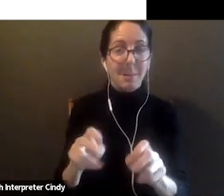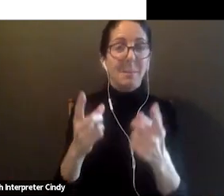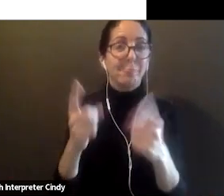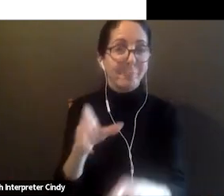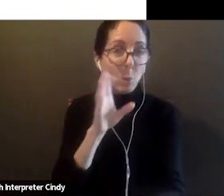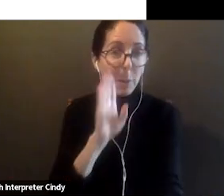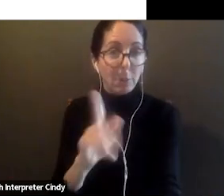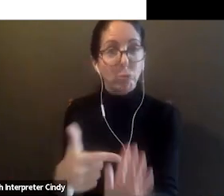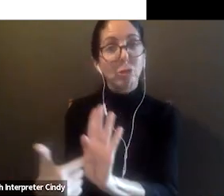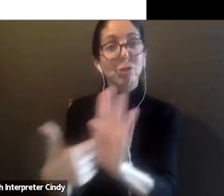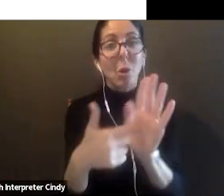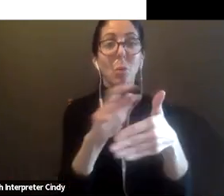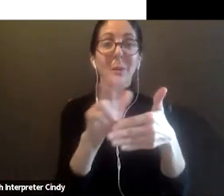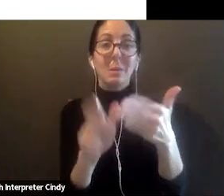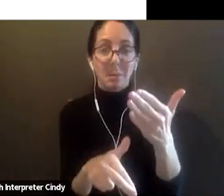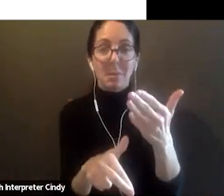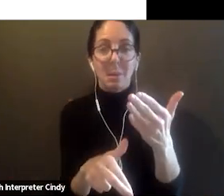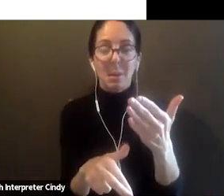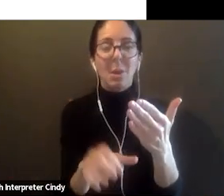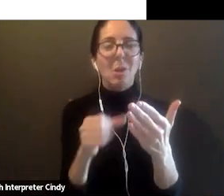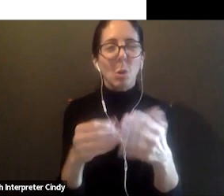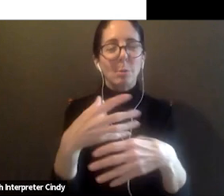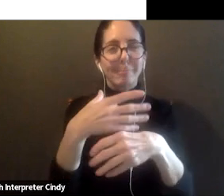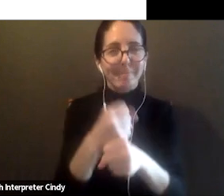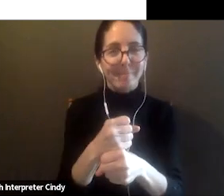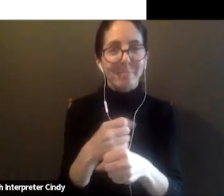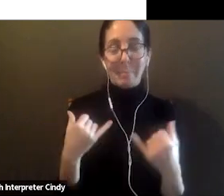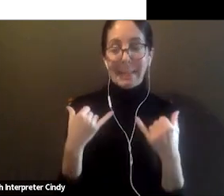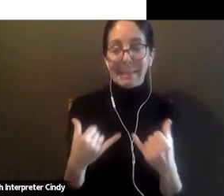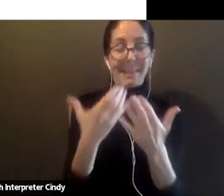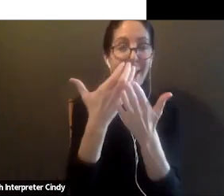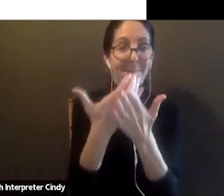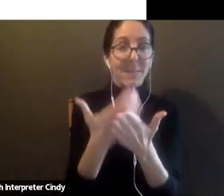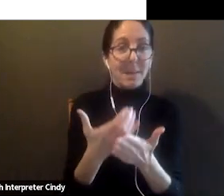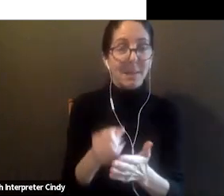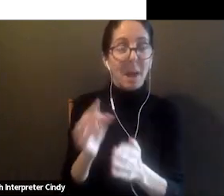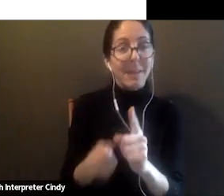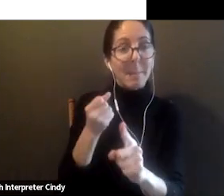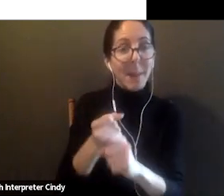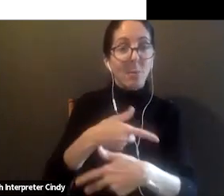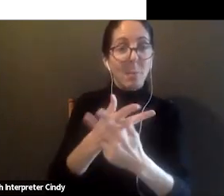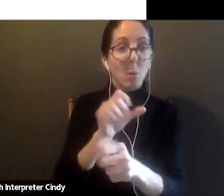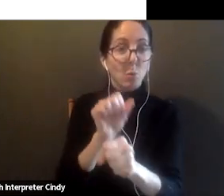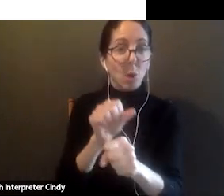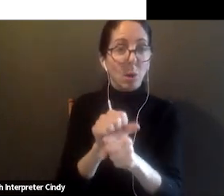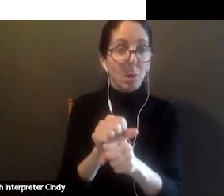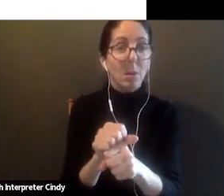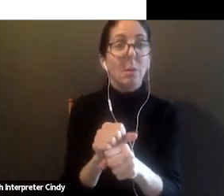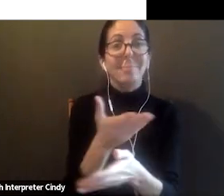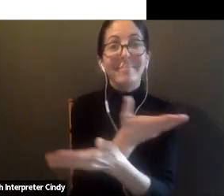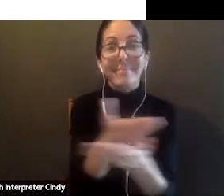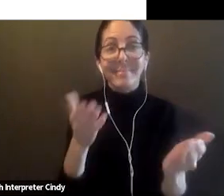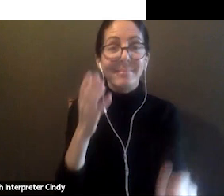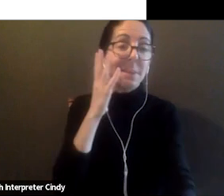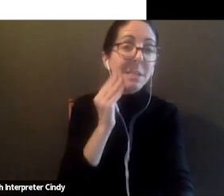report the results to provide a synthesis of existing evidence on the impact of remote work, on the experiences and